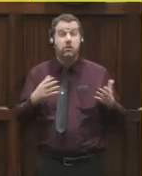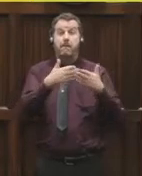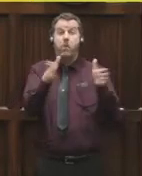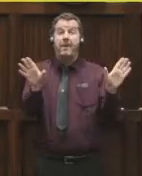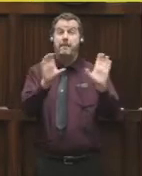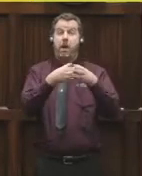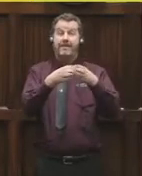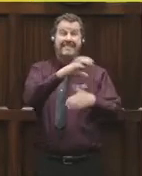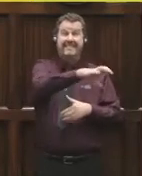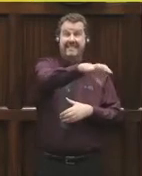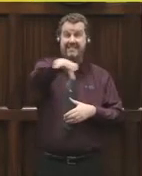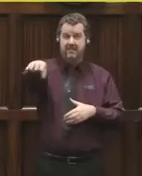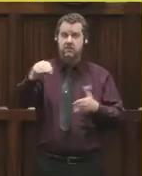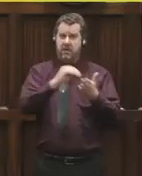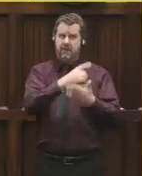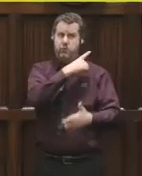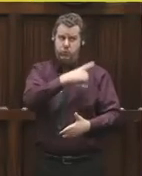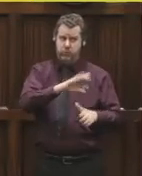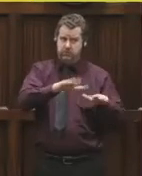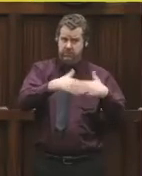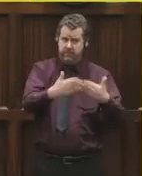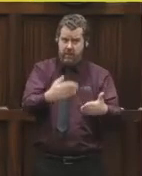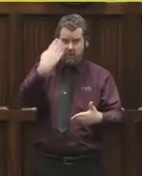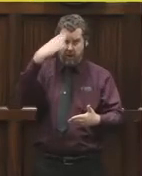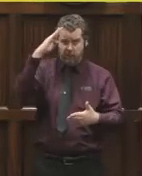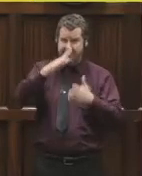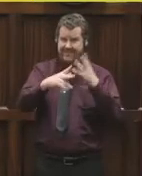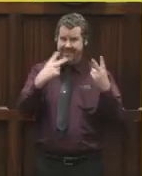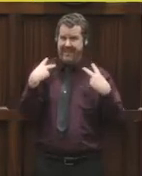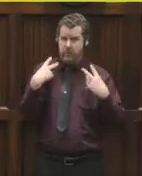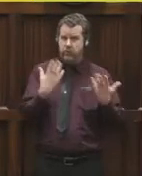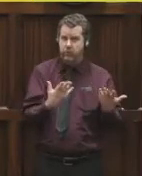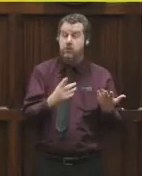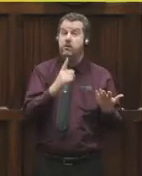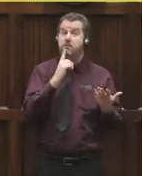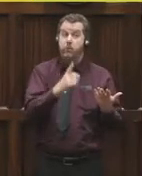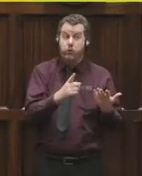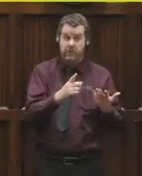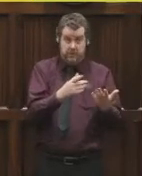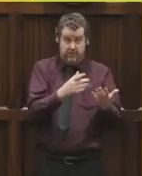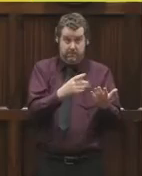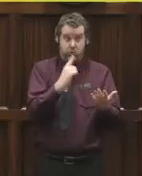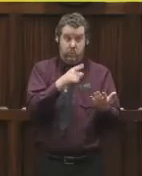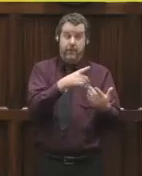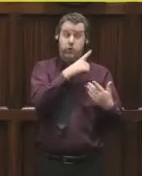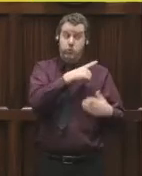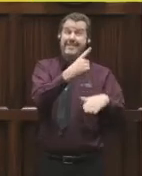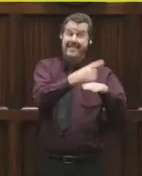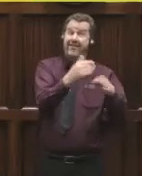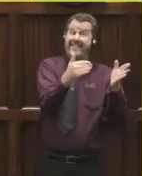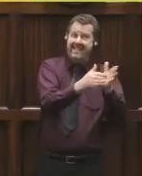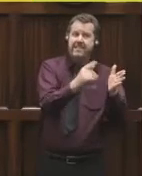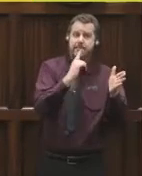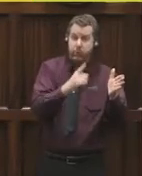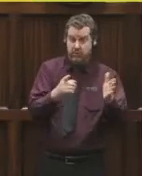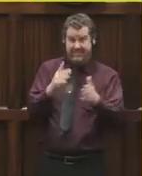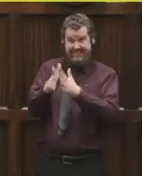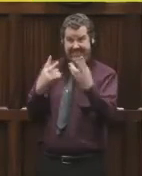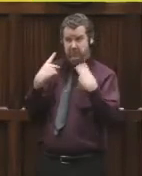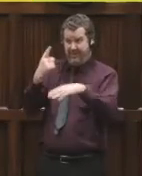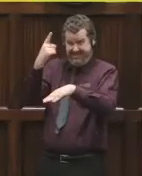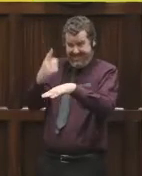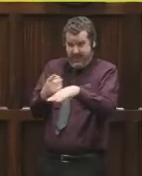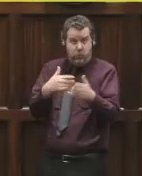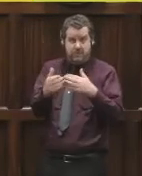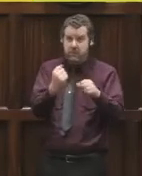to provide Irish Sign Language, but the language exists regardless of that duty, and that should be recognised as